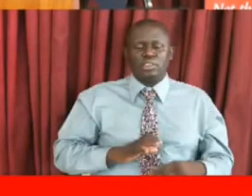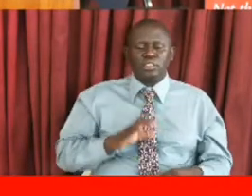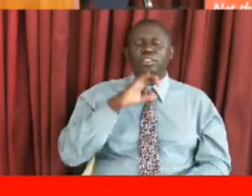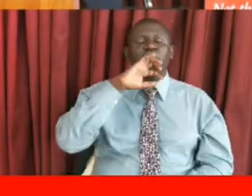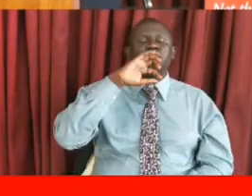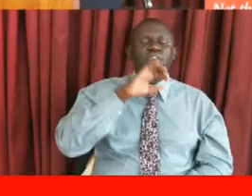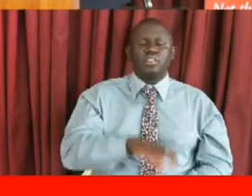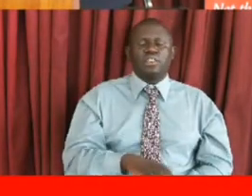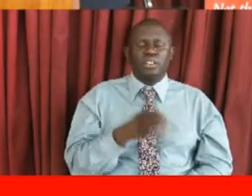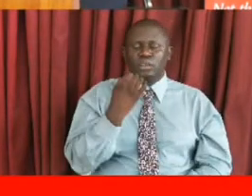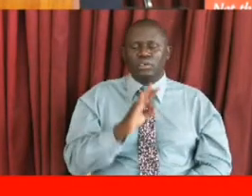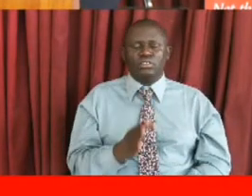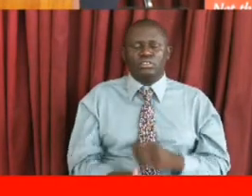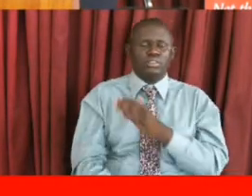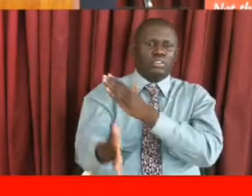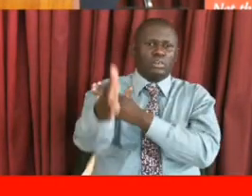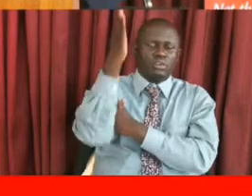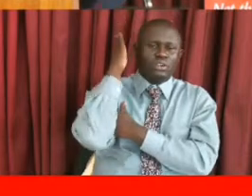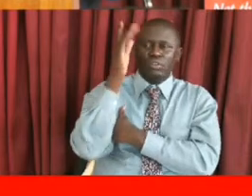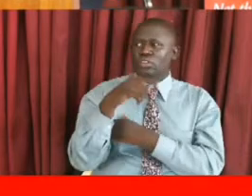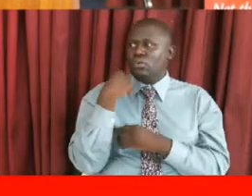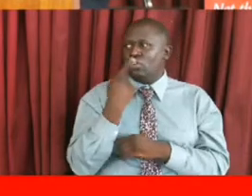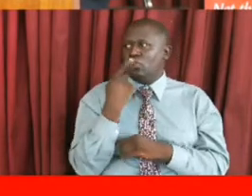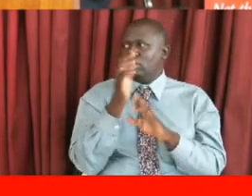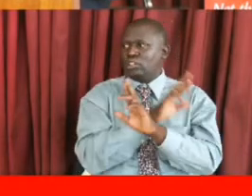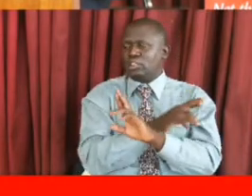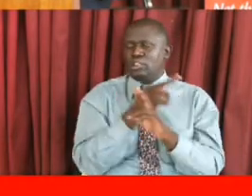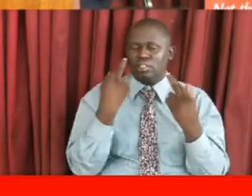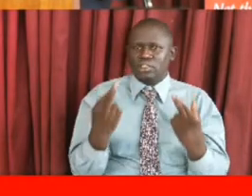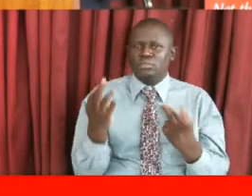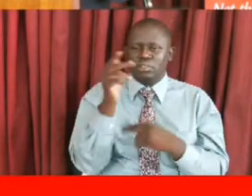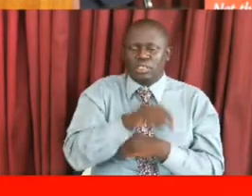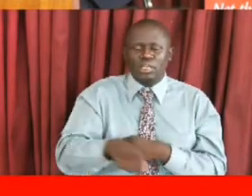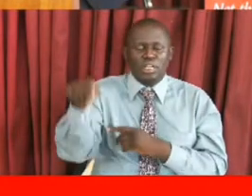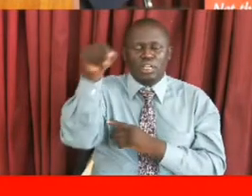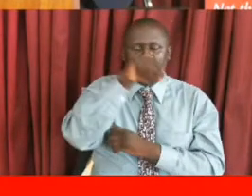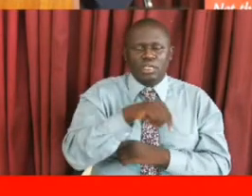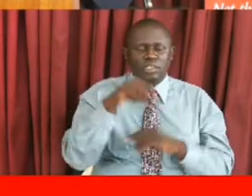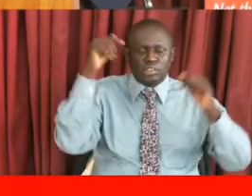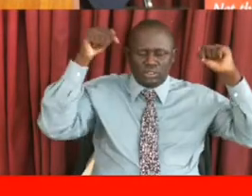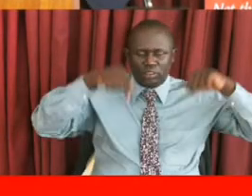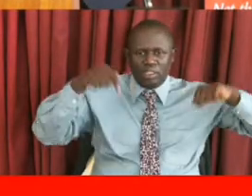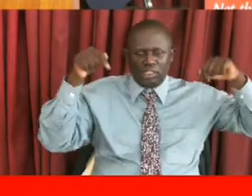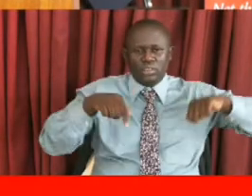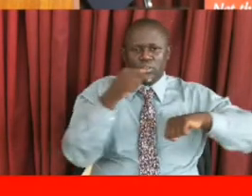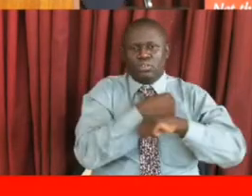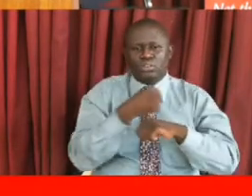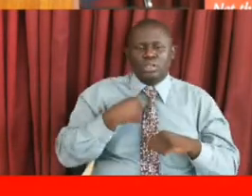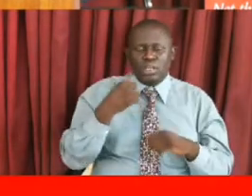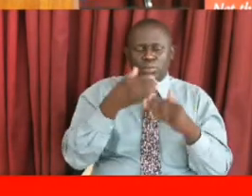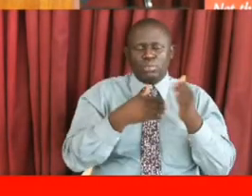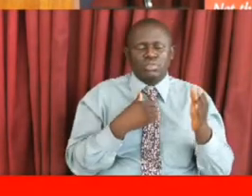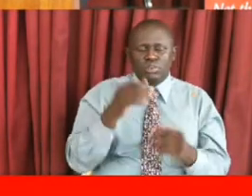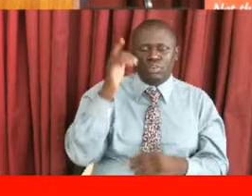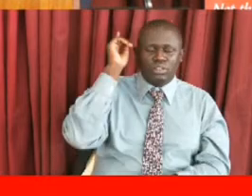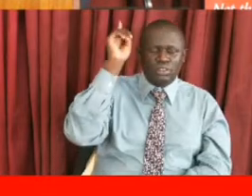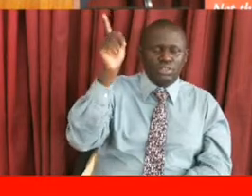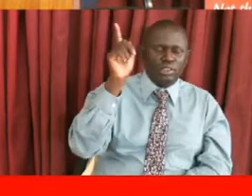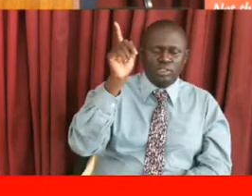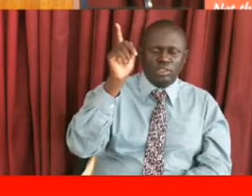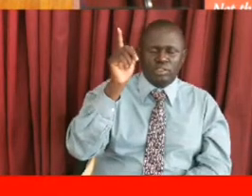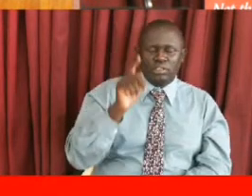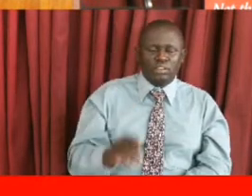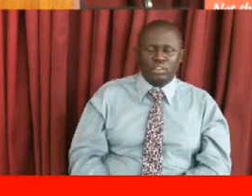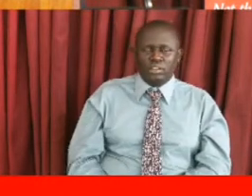God who is redeeming us we are in his presence 221 and we sit in